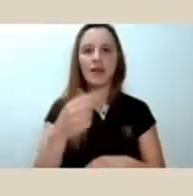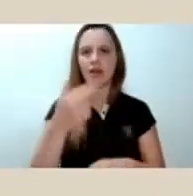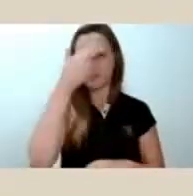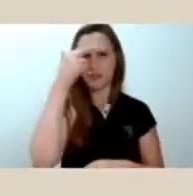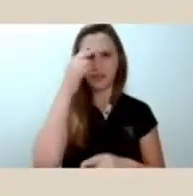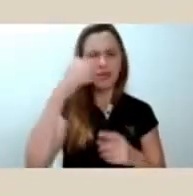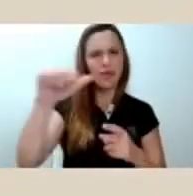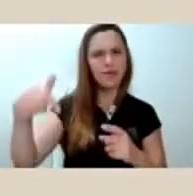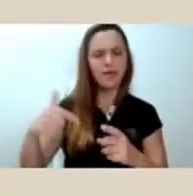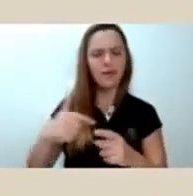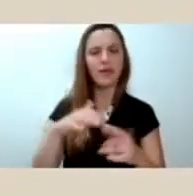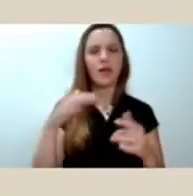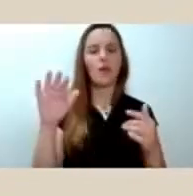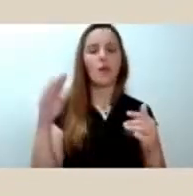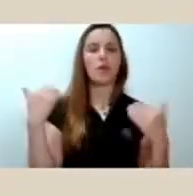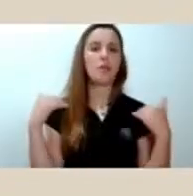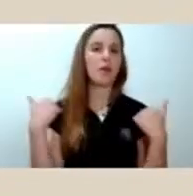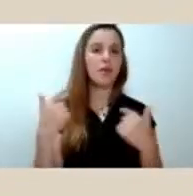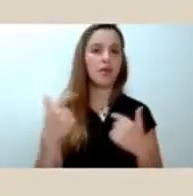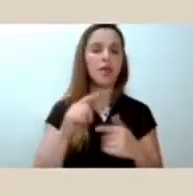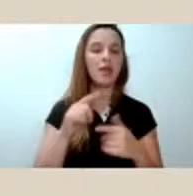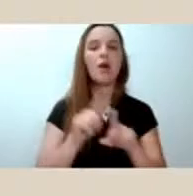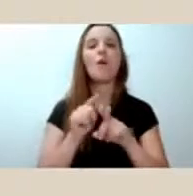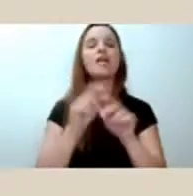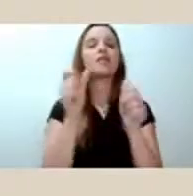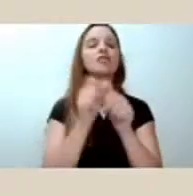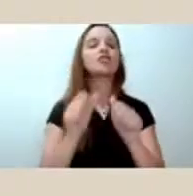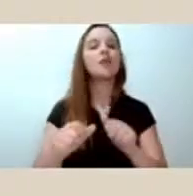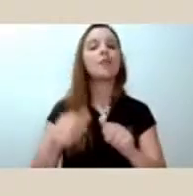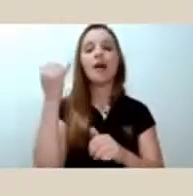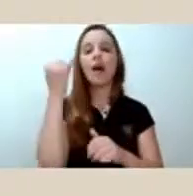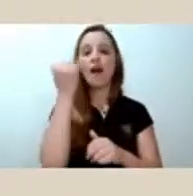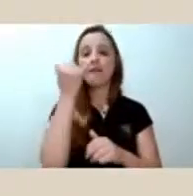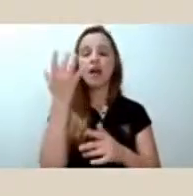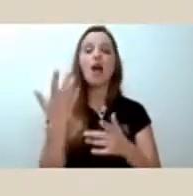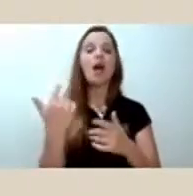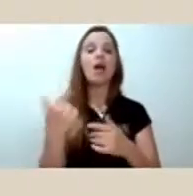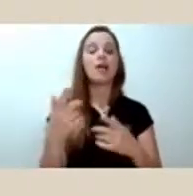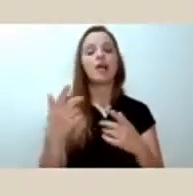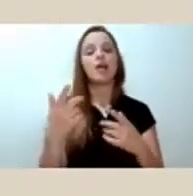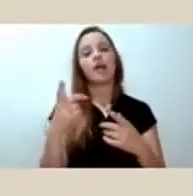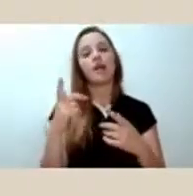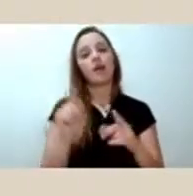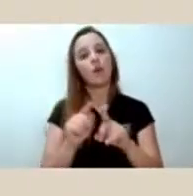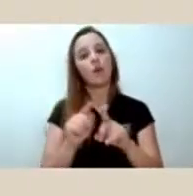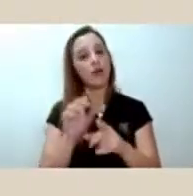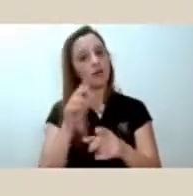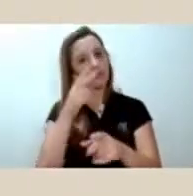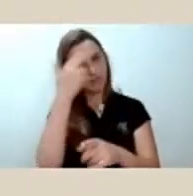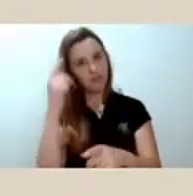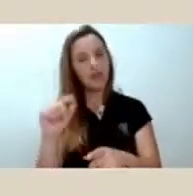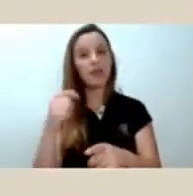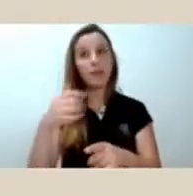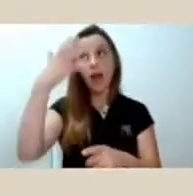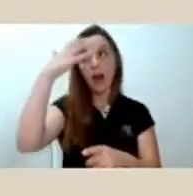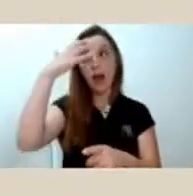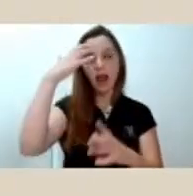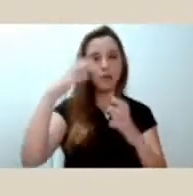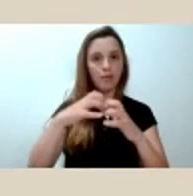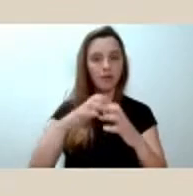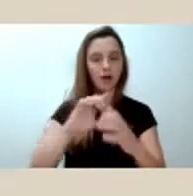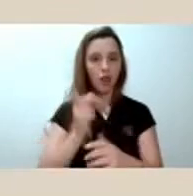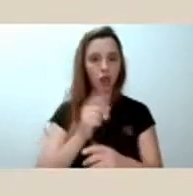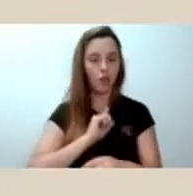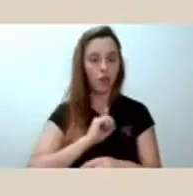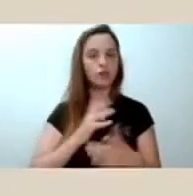for these artificial systems, but also for our brains, right? Our training sets are biased. And so when, you